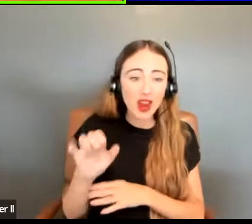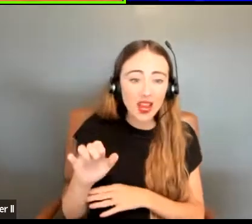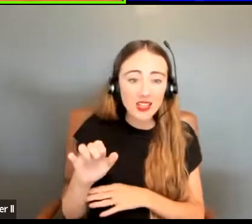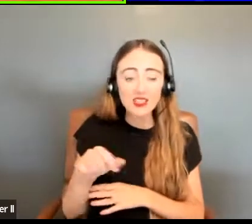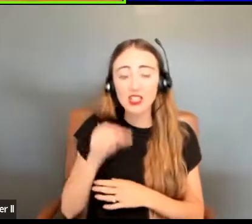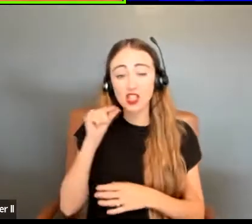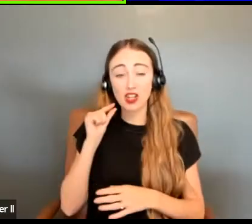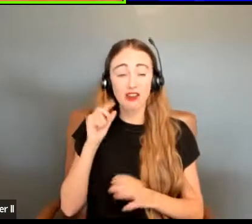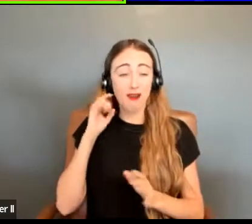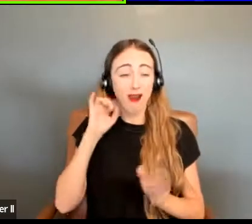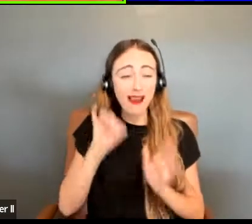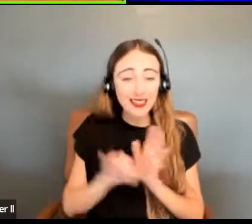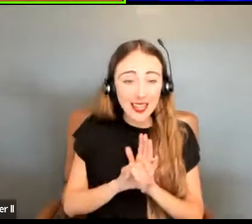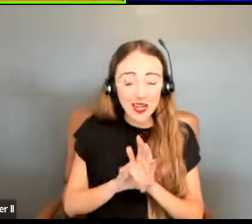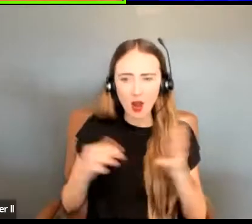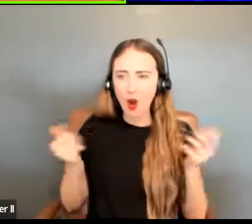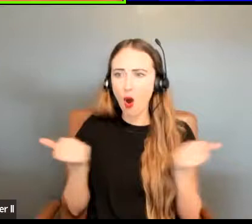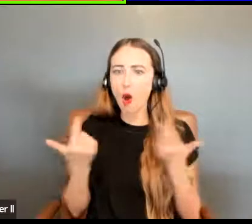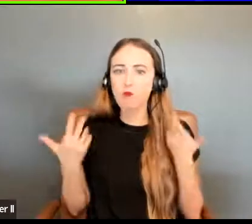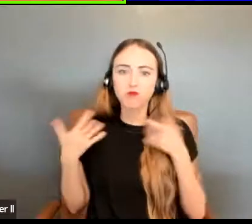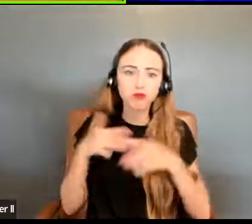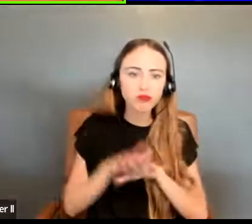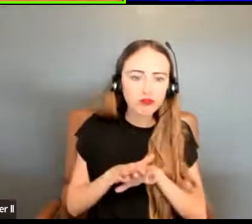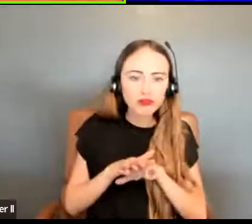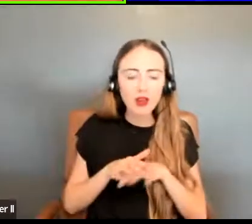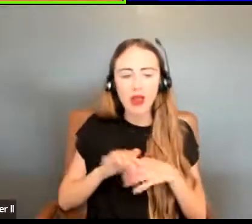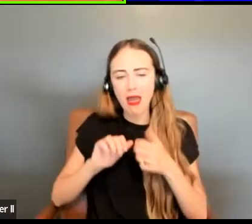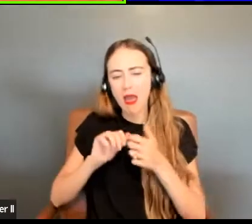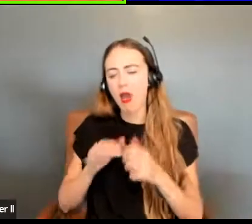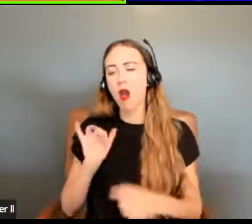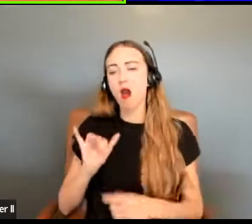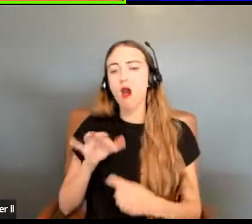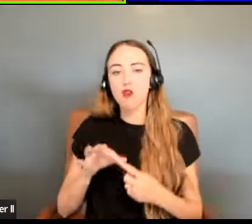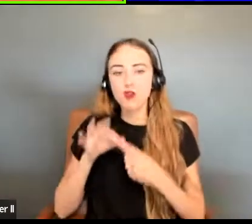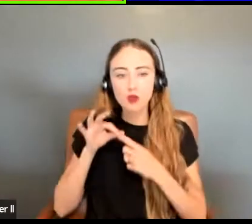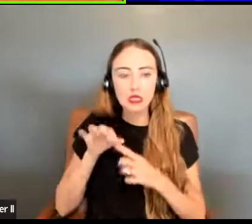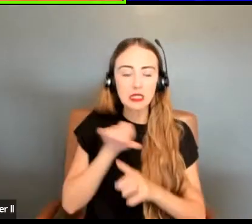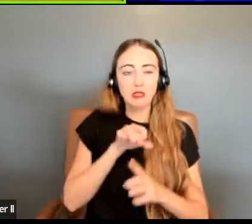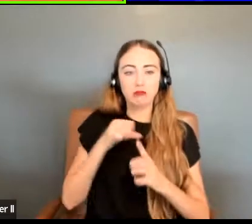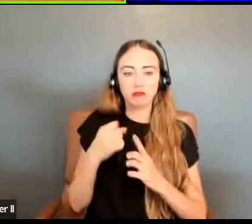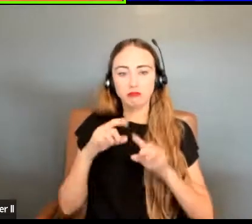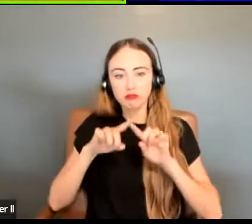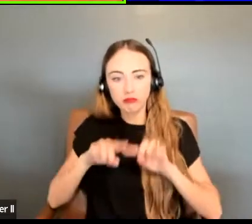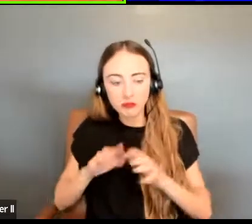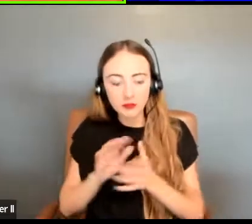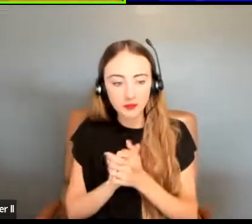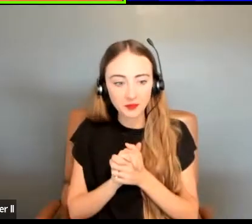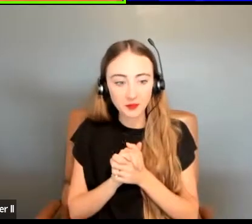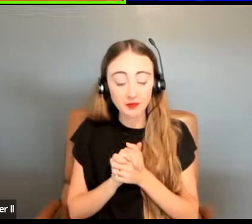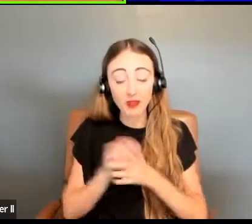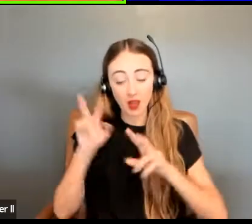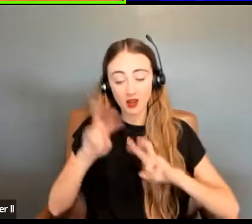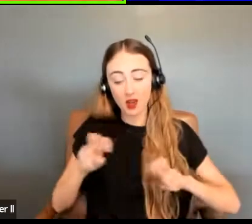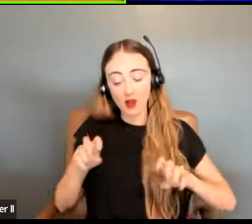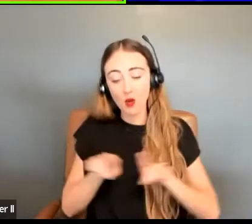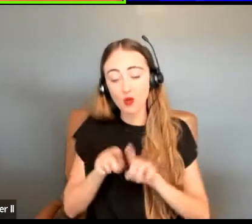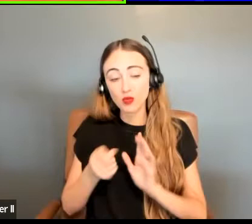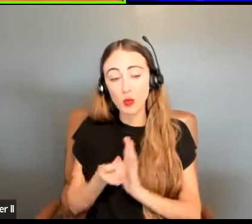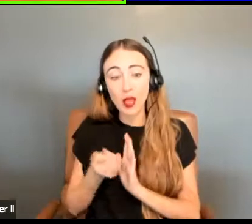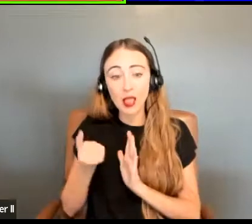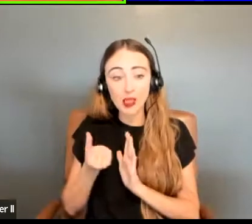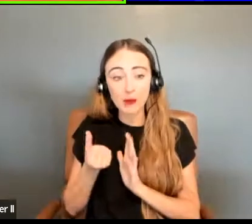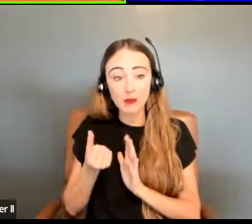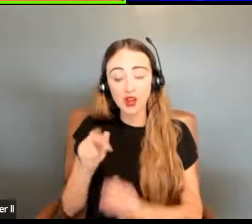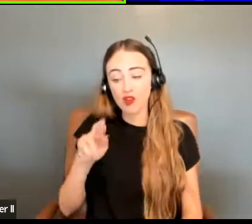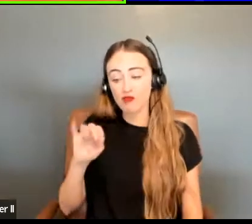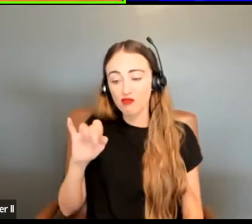other identities intersect to create unique dynamics and effects. The analyses would also illuminate the